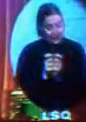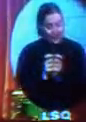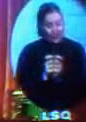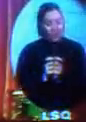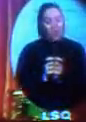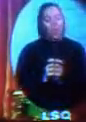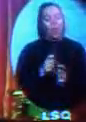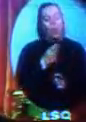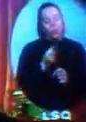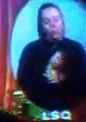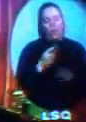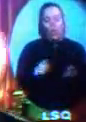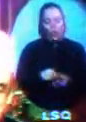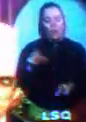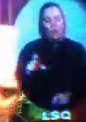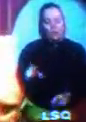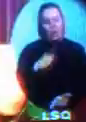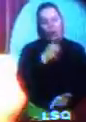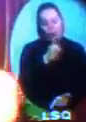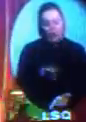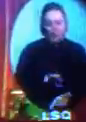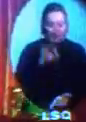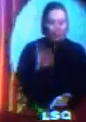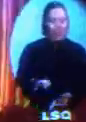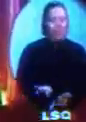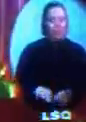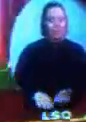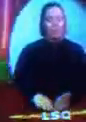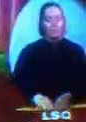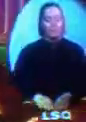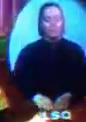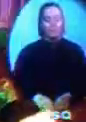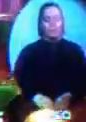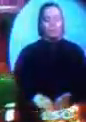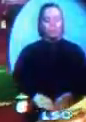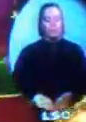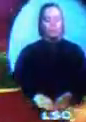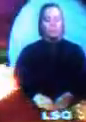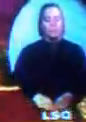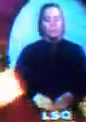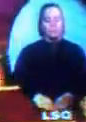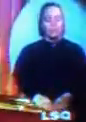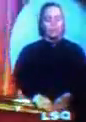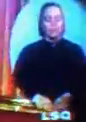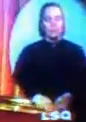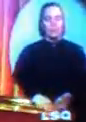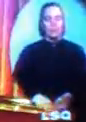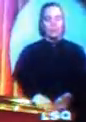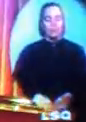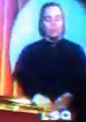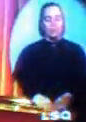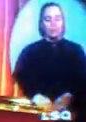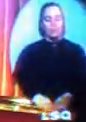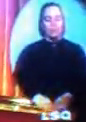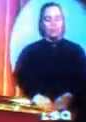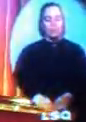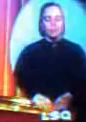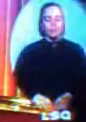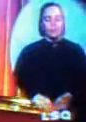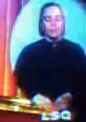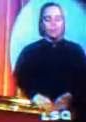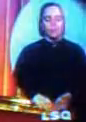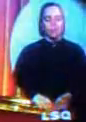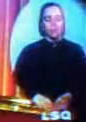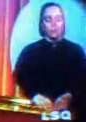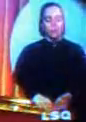Is it not normal that if Newfoundland and Nova Scotia get this network, Let them do as Quebec does, and